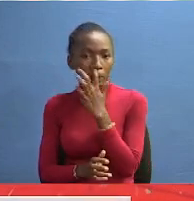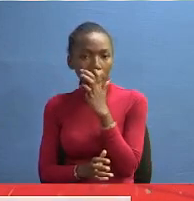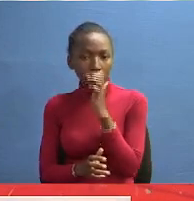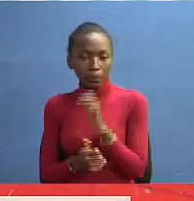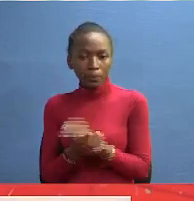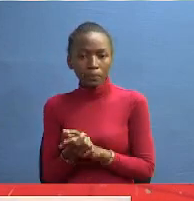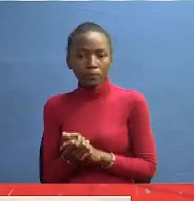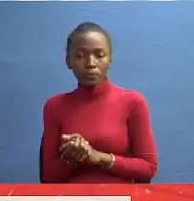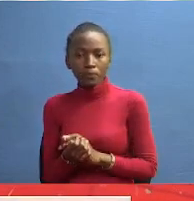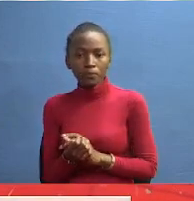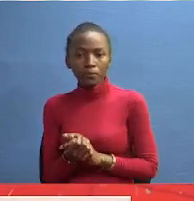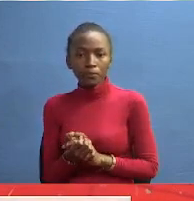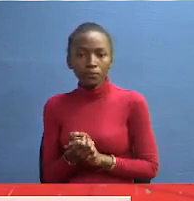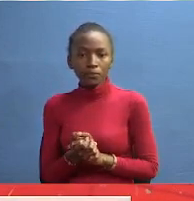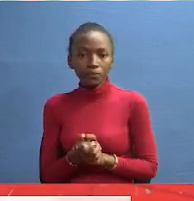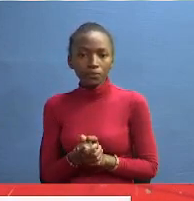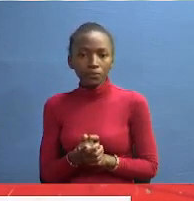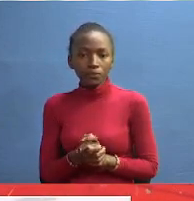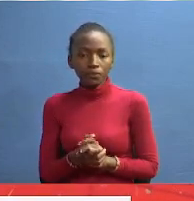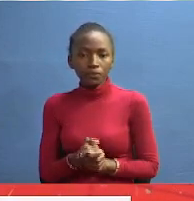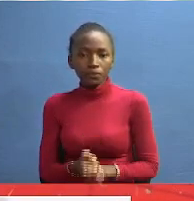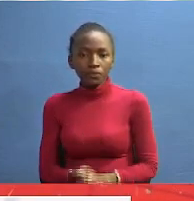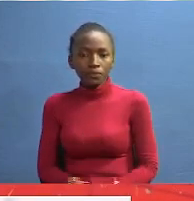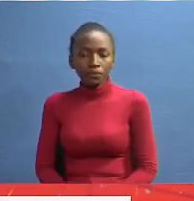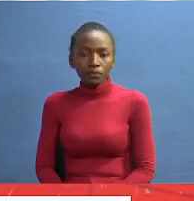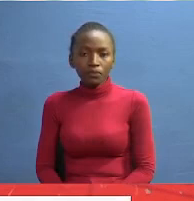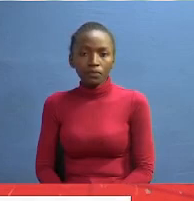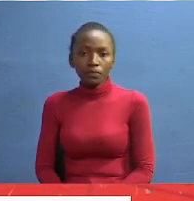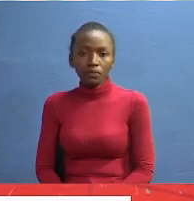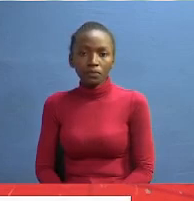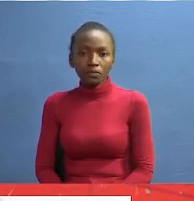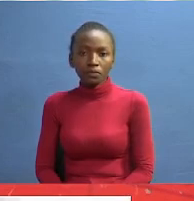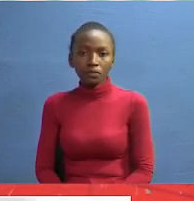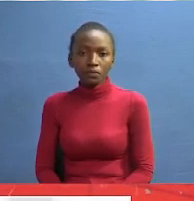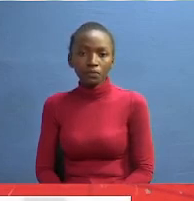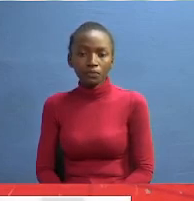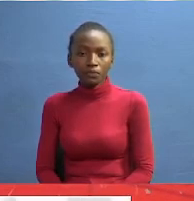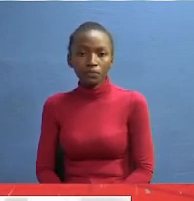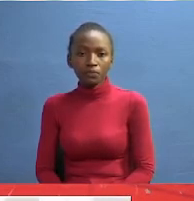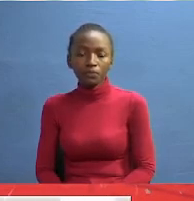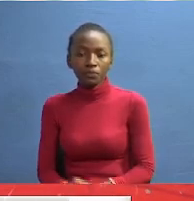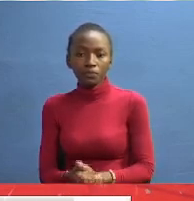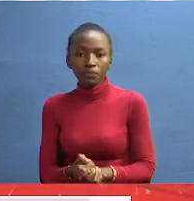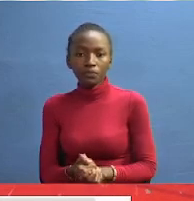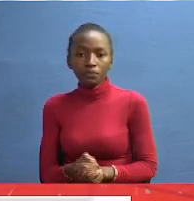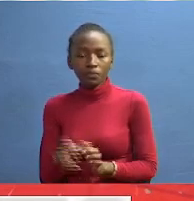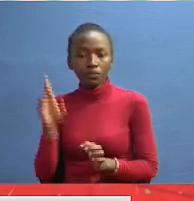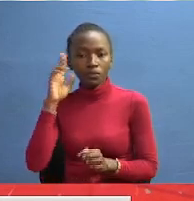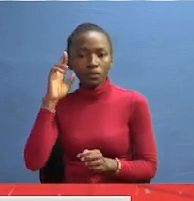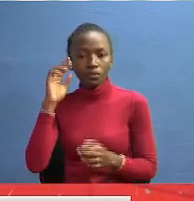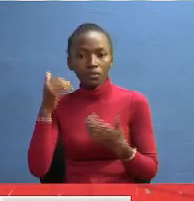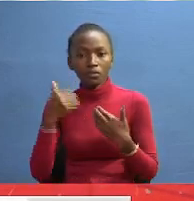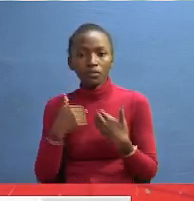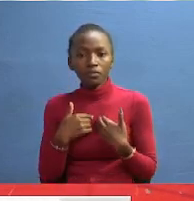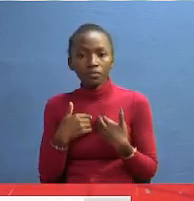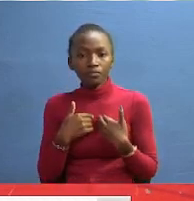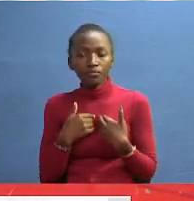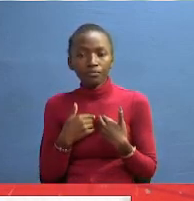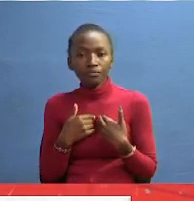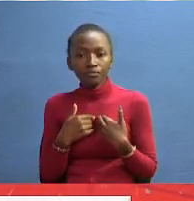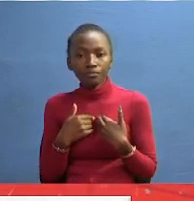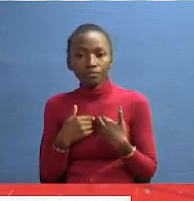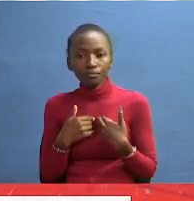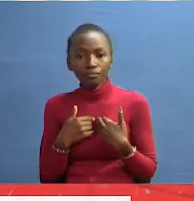legal structures put in place. Now, that said and done, remember there is the flip side of